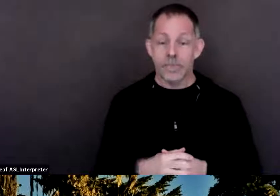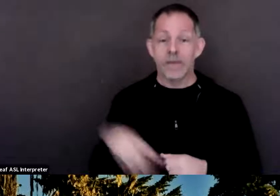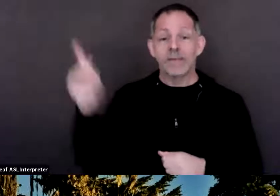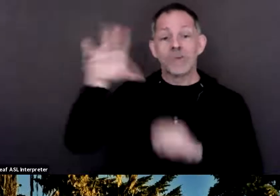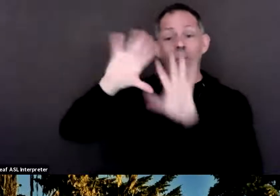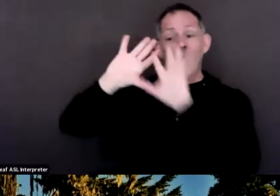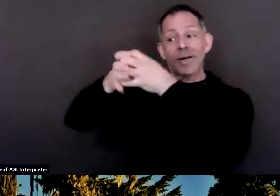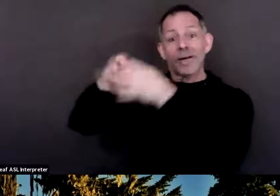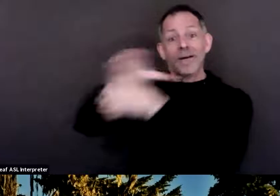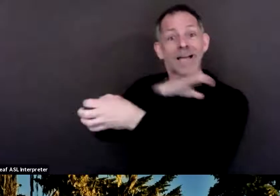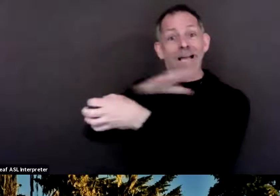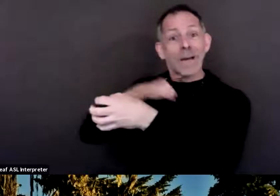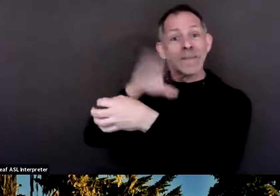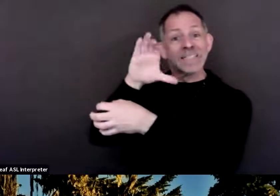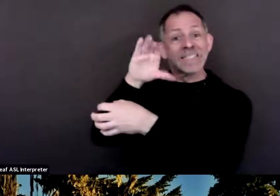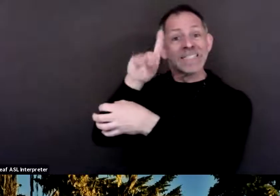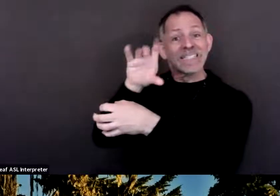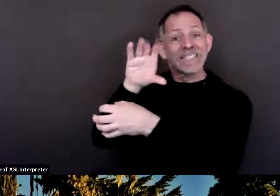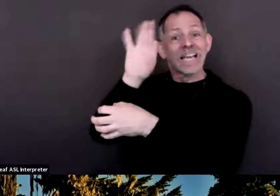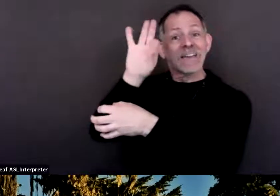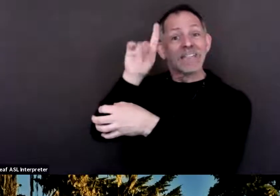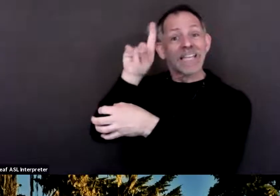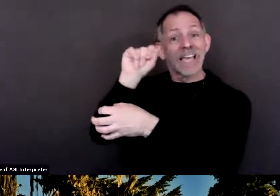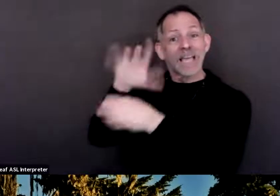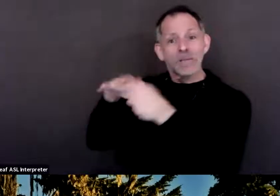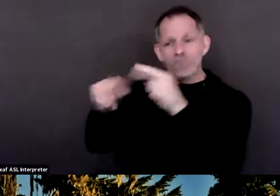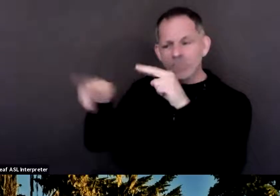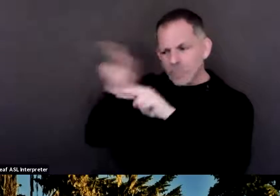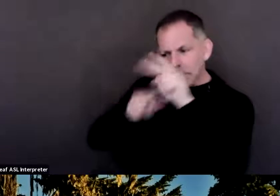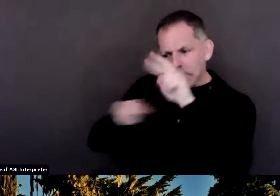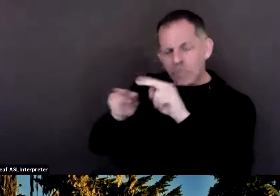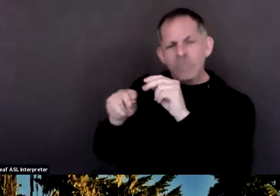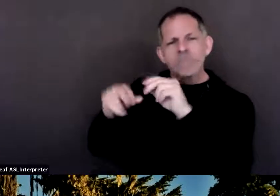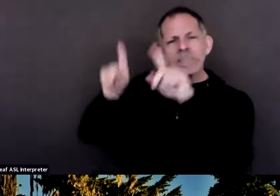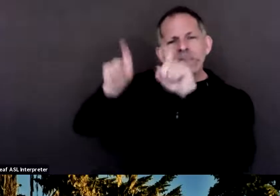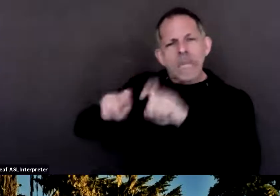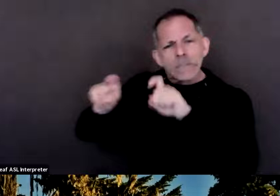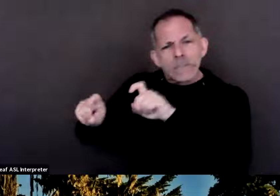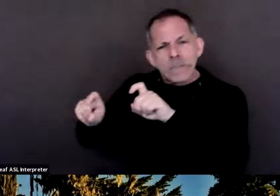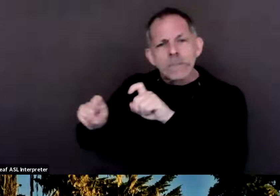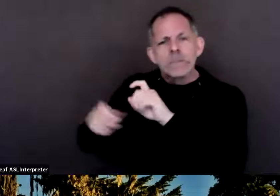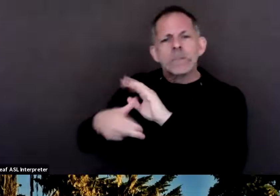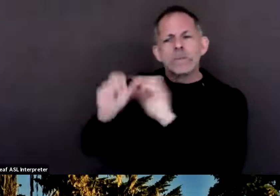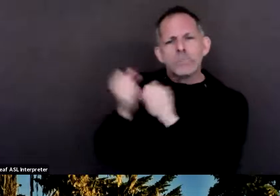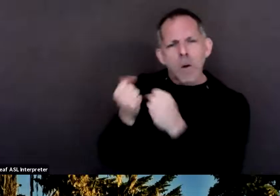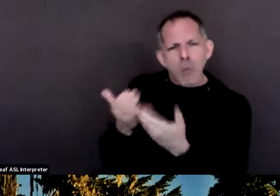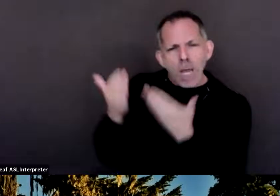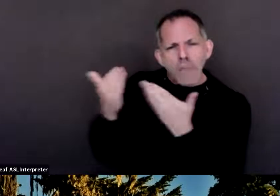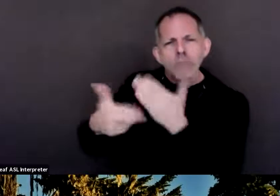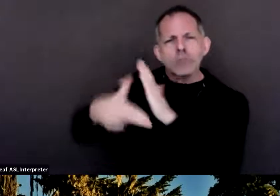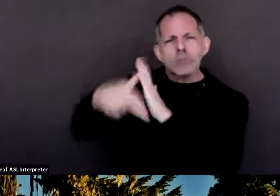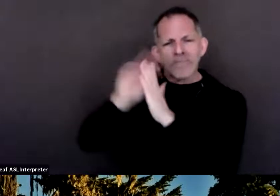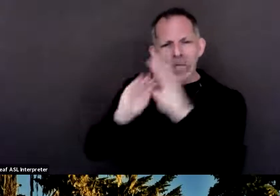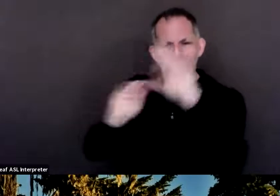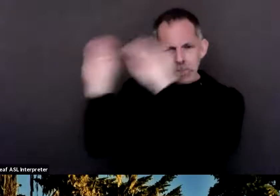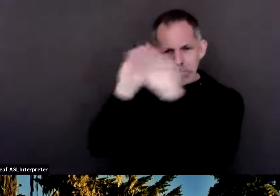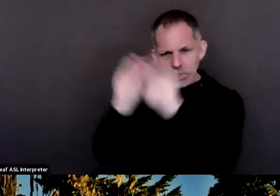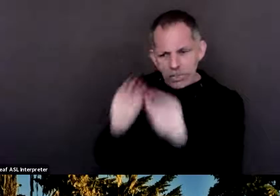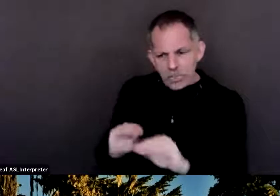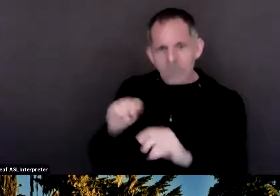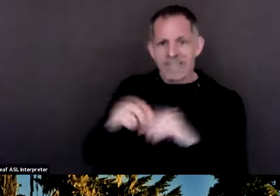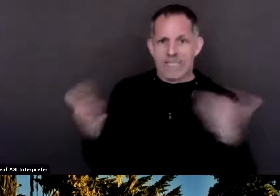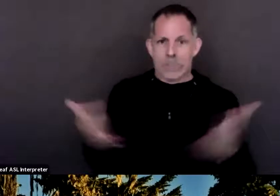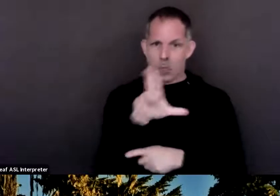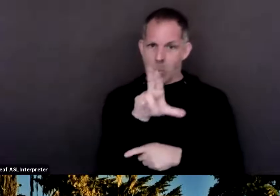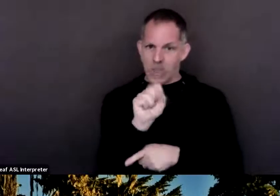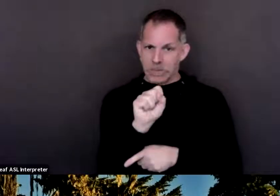body that makes reviews data and makes recommendations for all vaccines used in the United States, met last Wednesday.